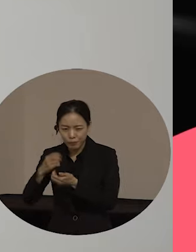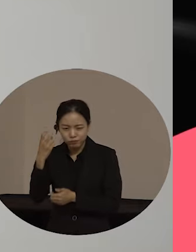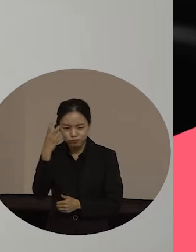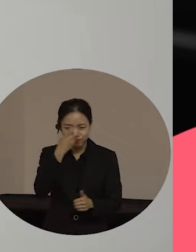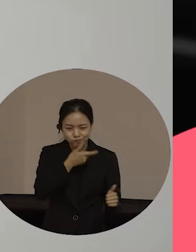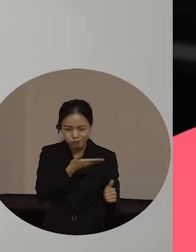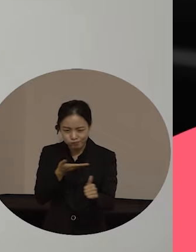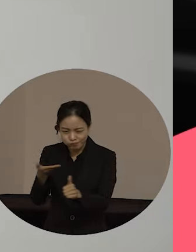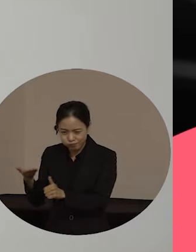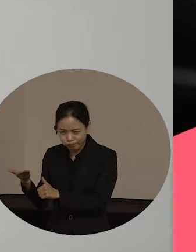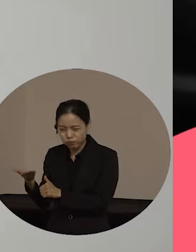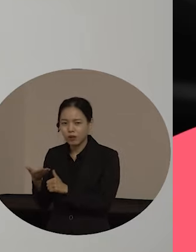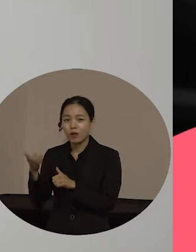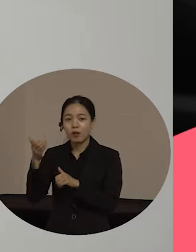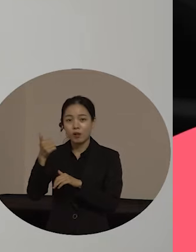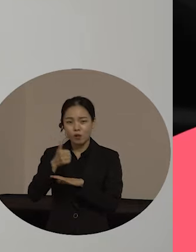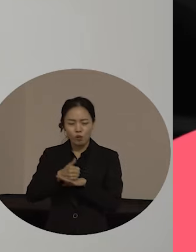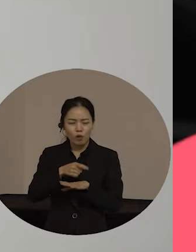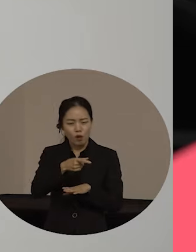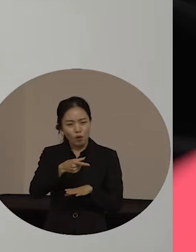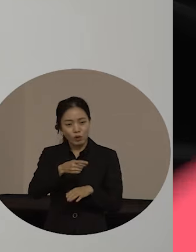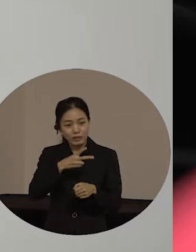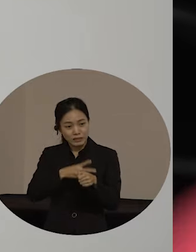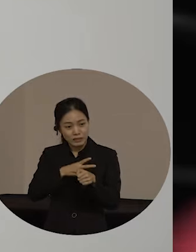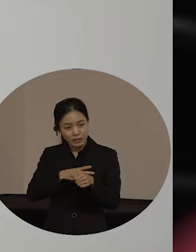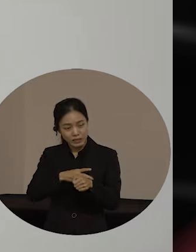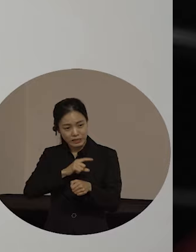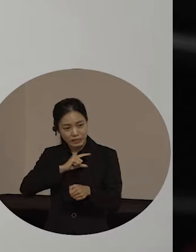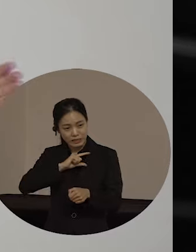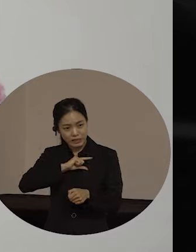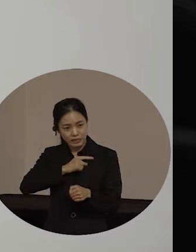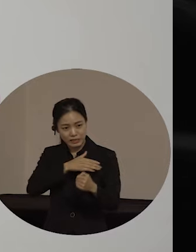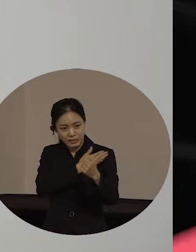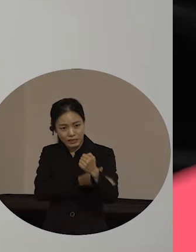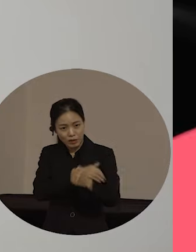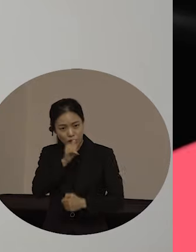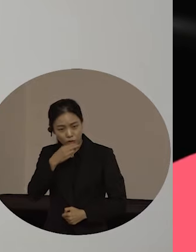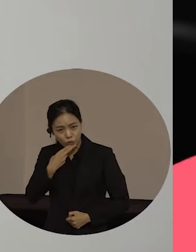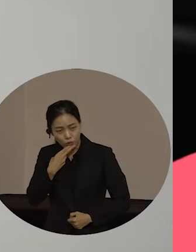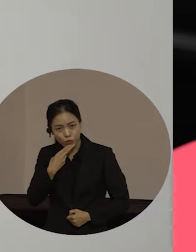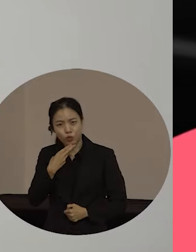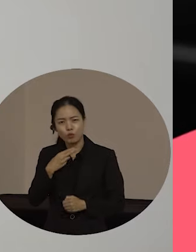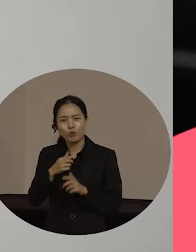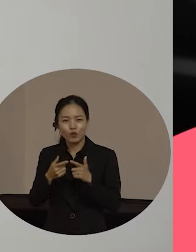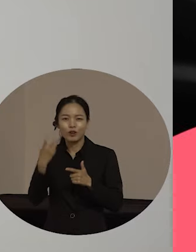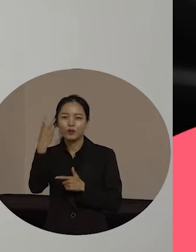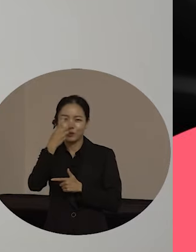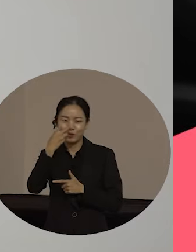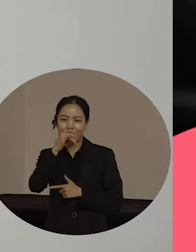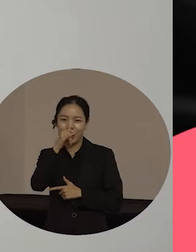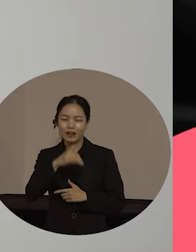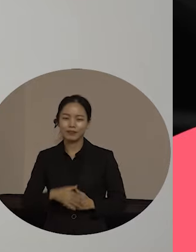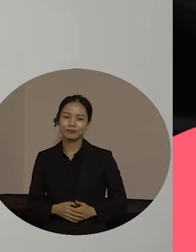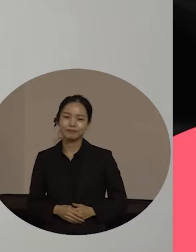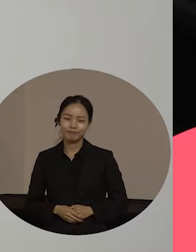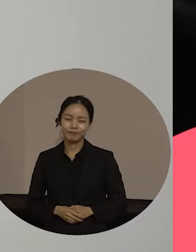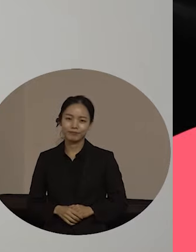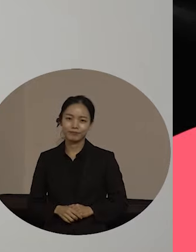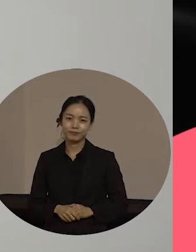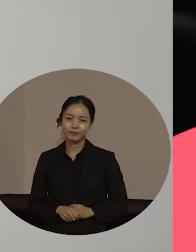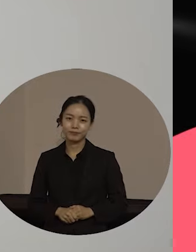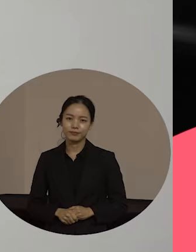that within the arts and culture field, in different all the education levels in Finland, the teachers are very